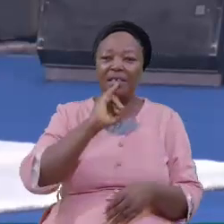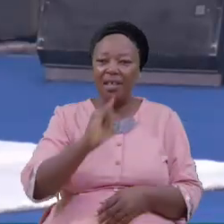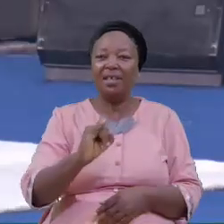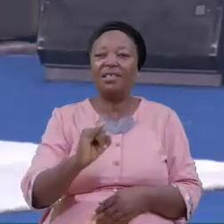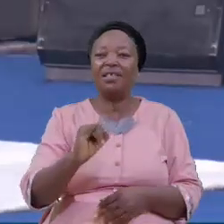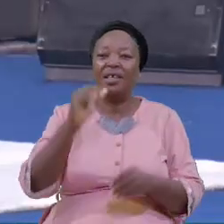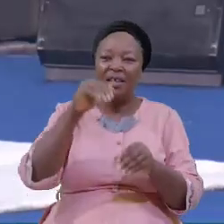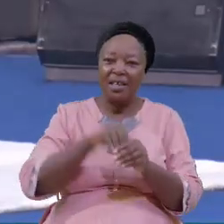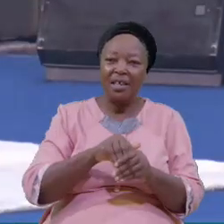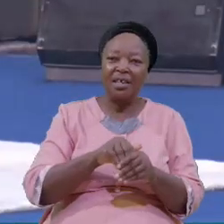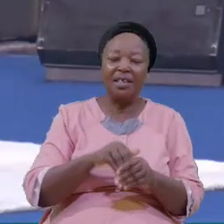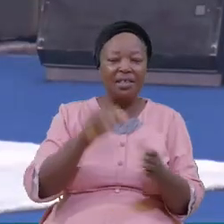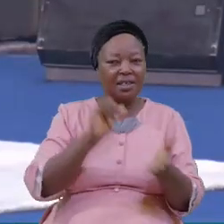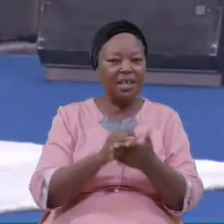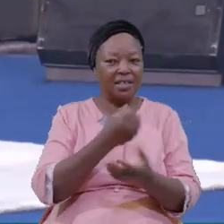that salvation.